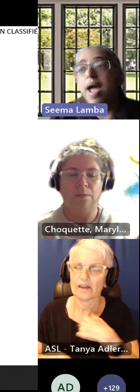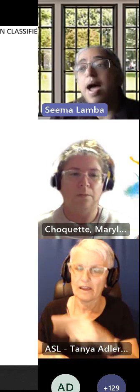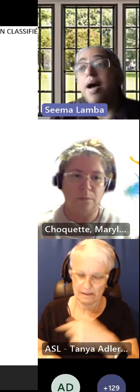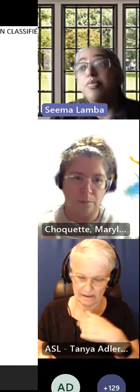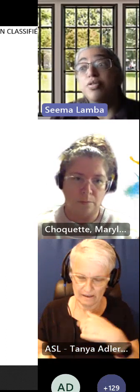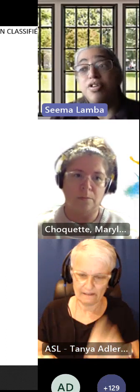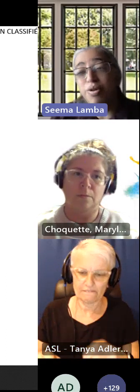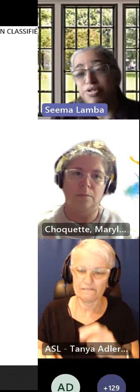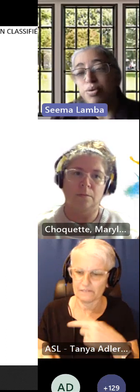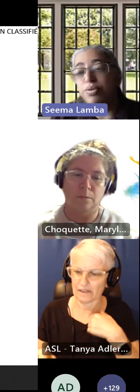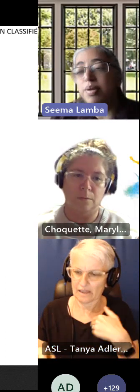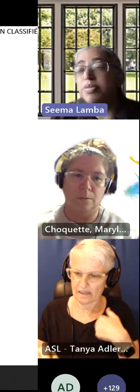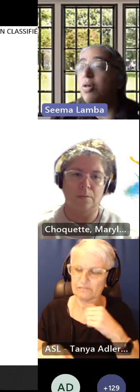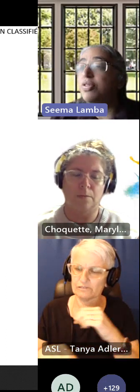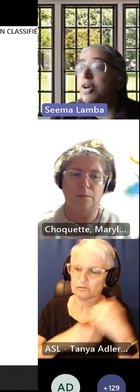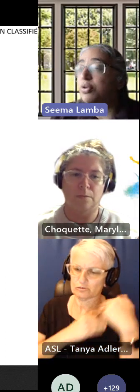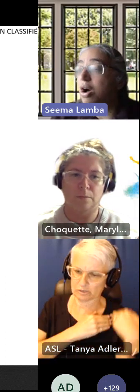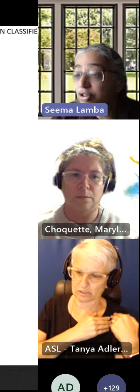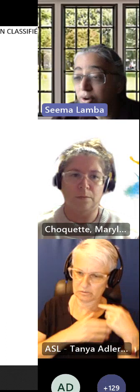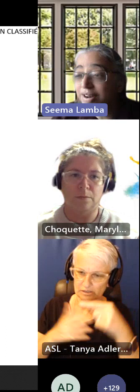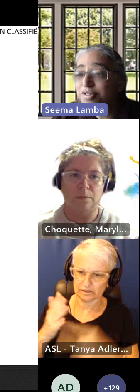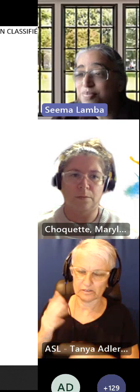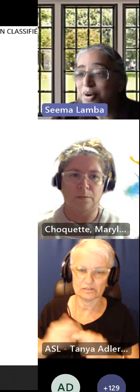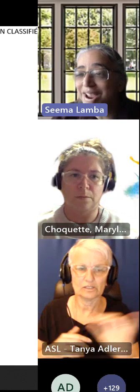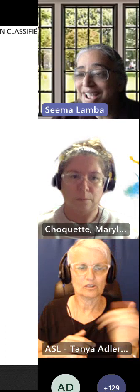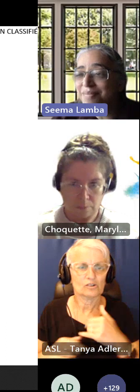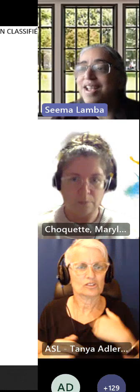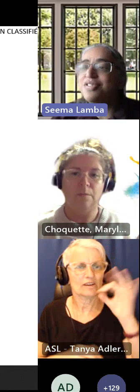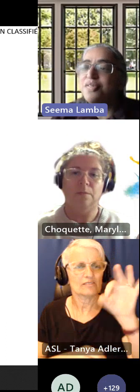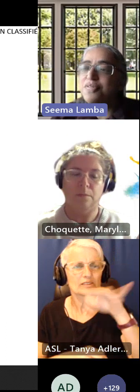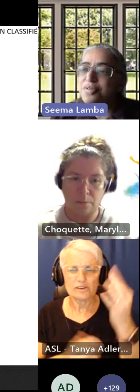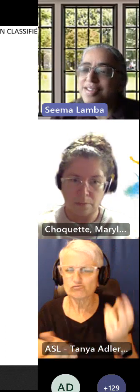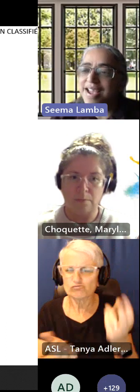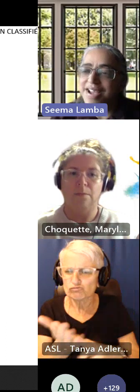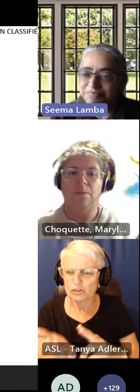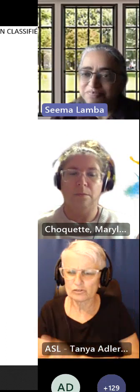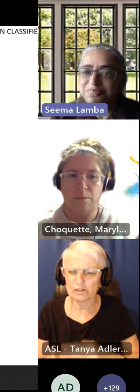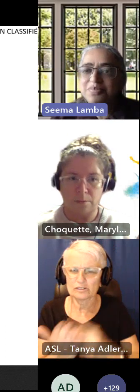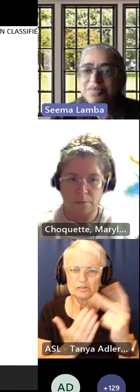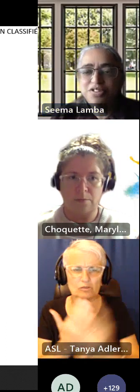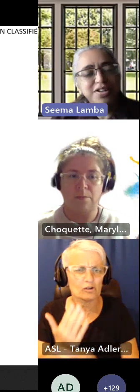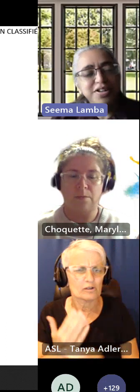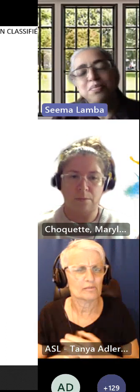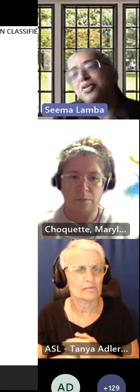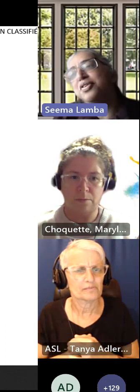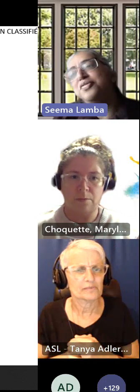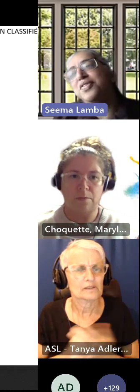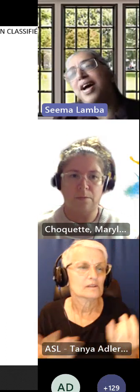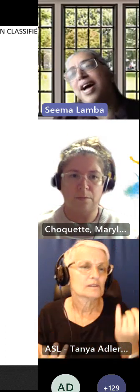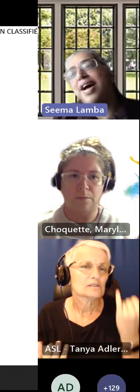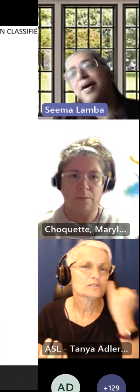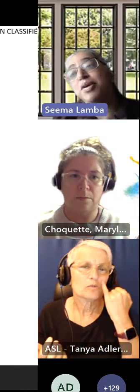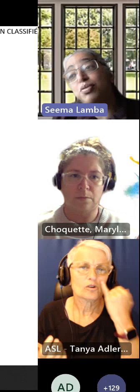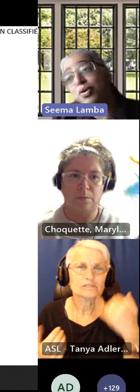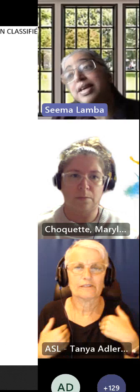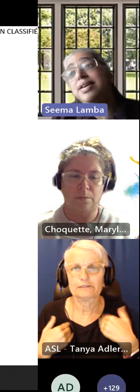well. There's also something called the Federal Contractors Program. So if there is certain number